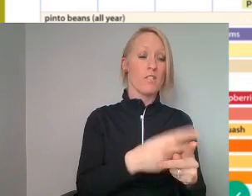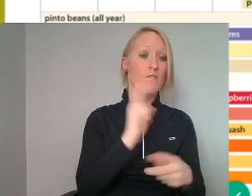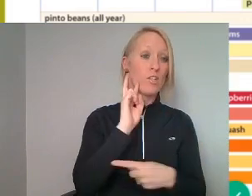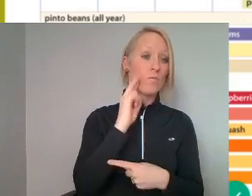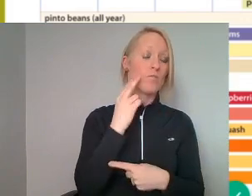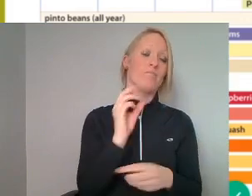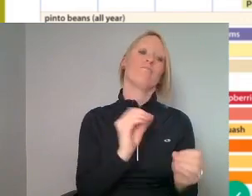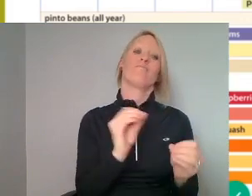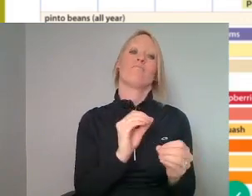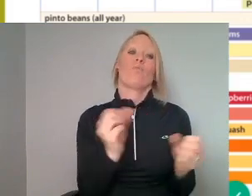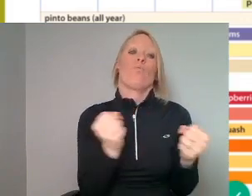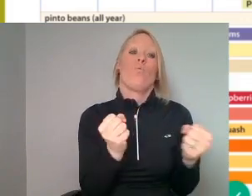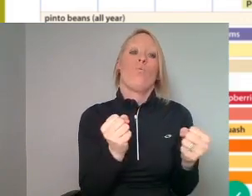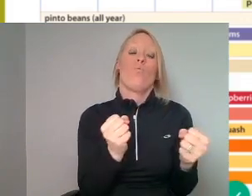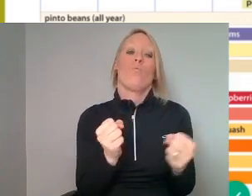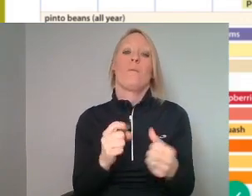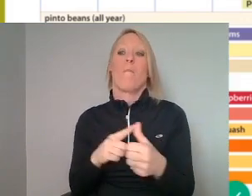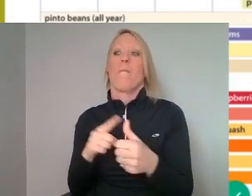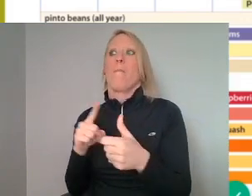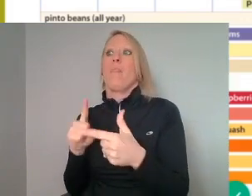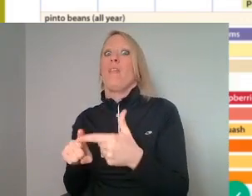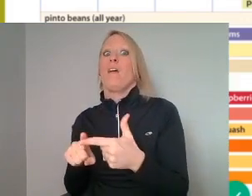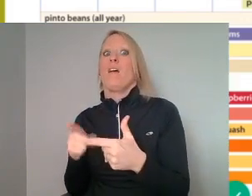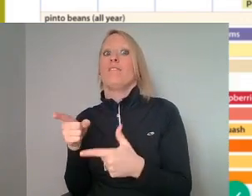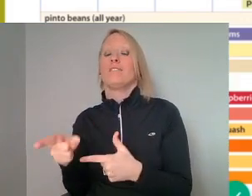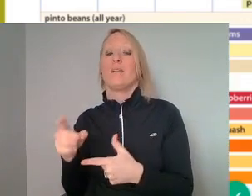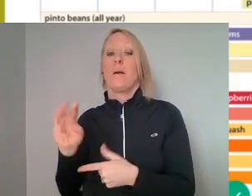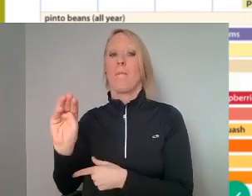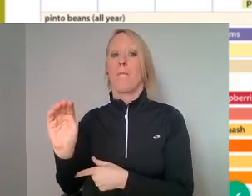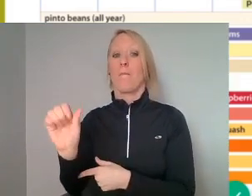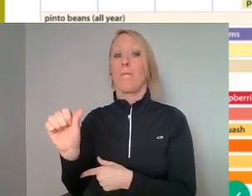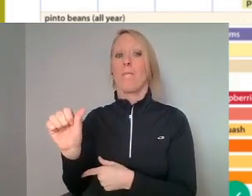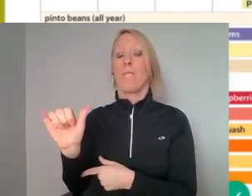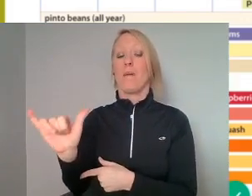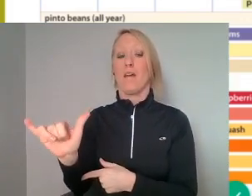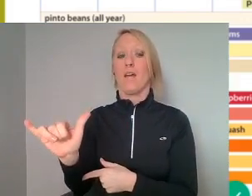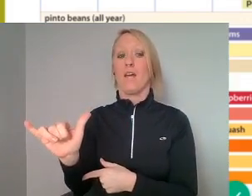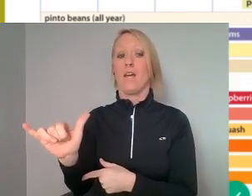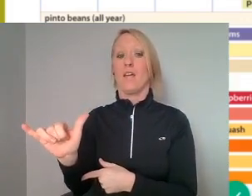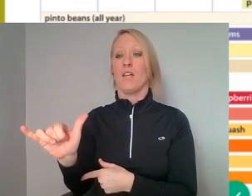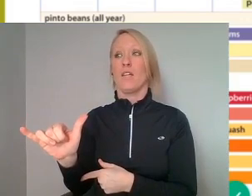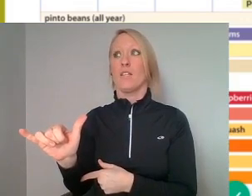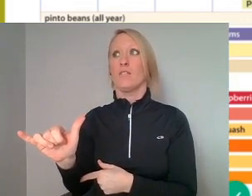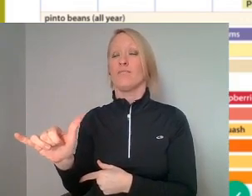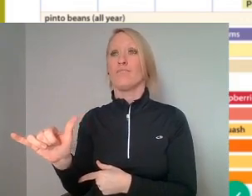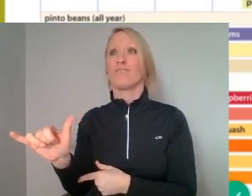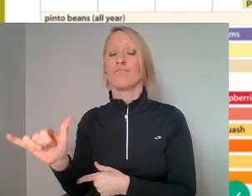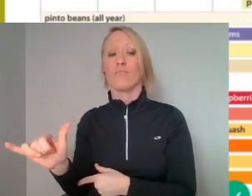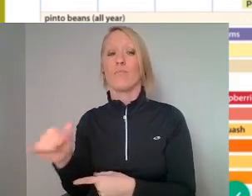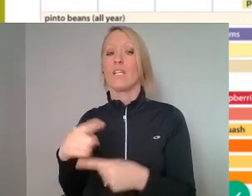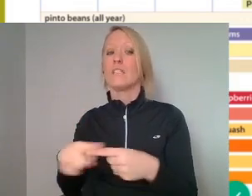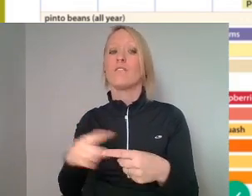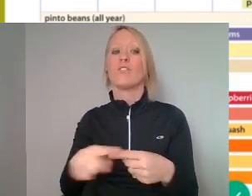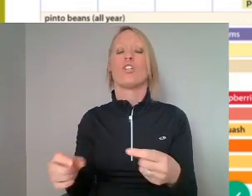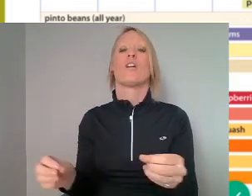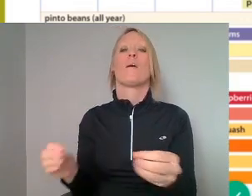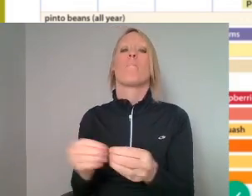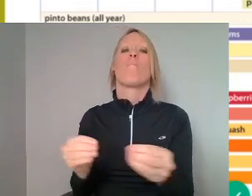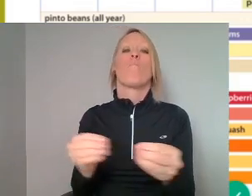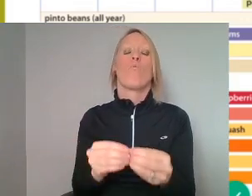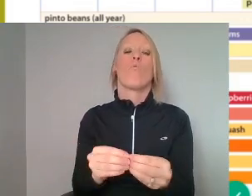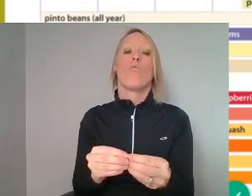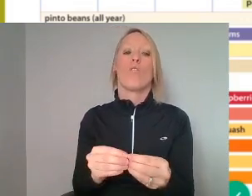is when asparagus kind of pops in and they have like beans that grow all year, corn grows all year. So there's definitely products